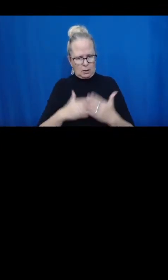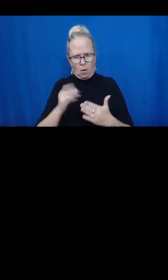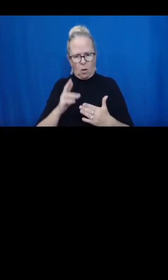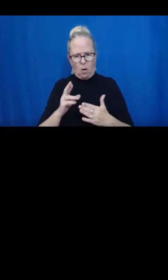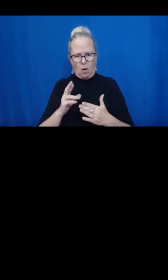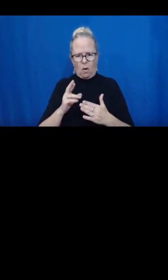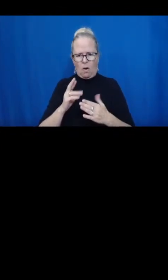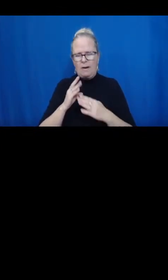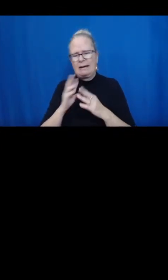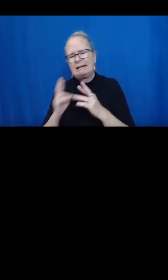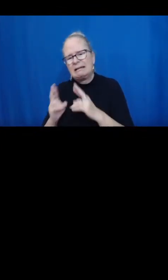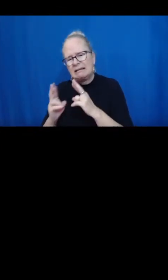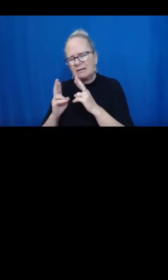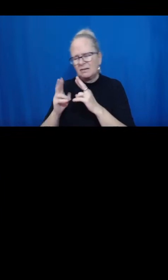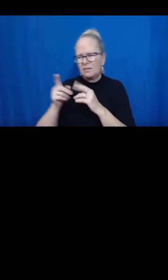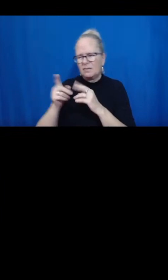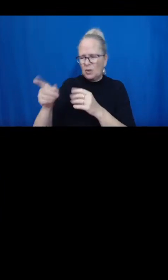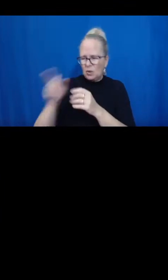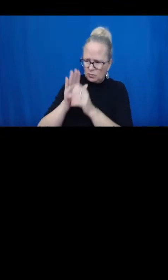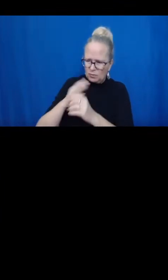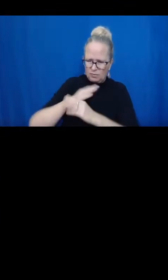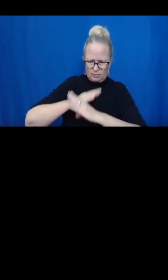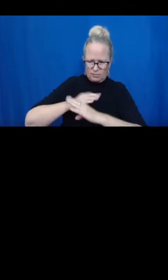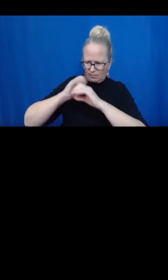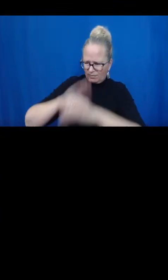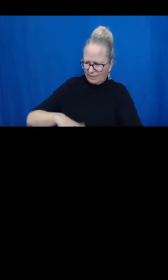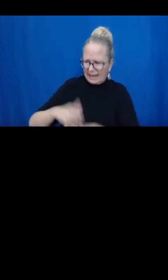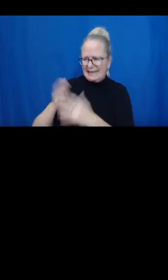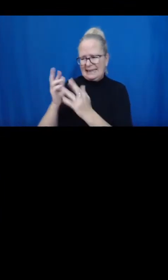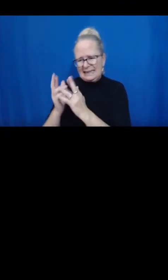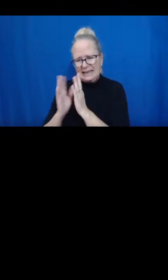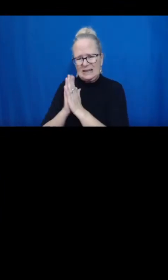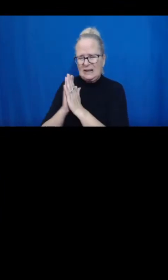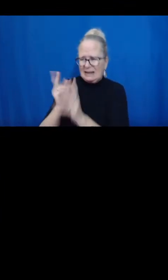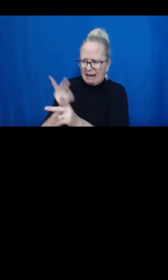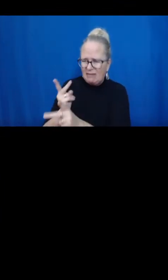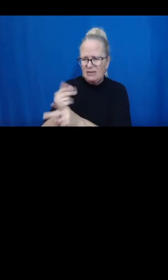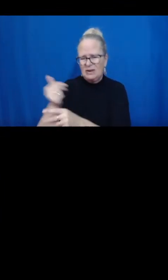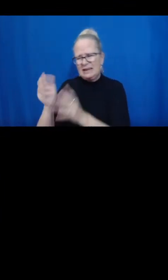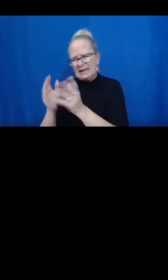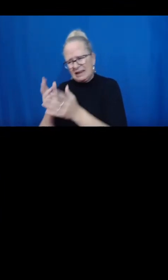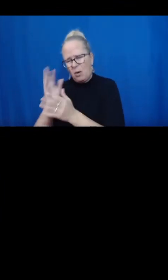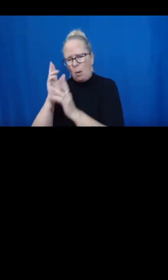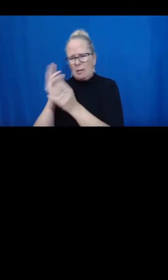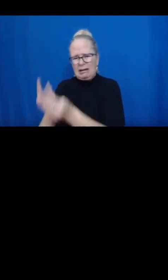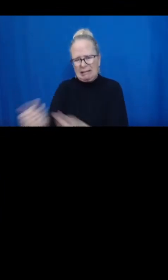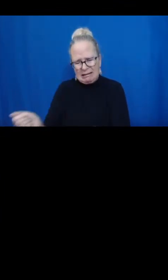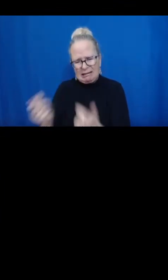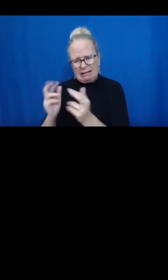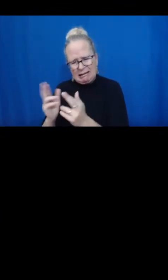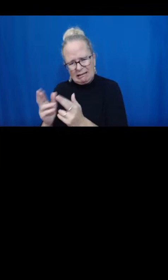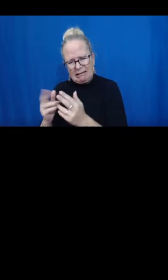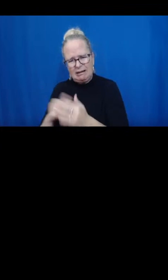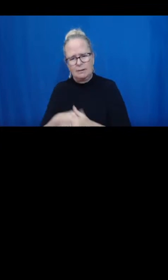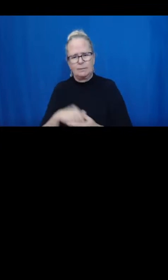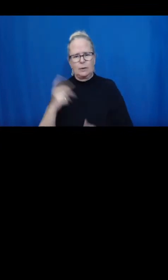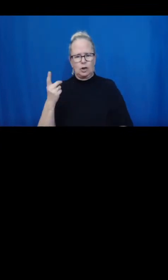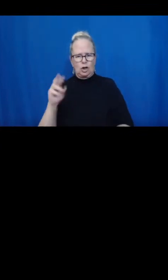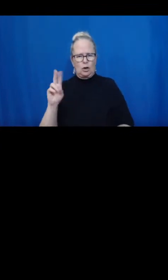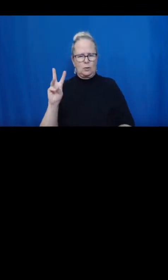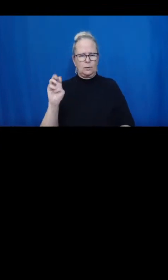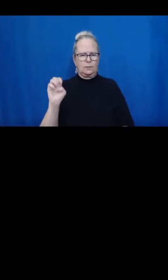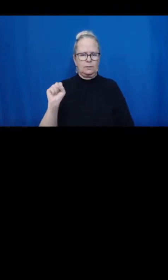just measuring antibodies. While it may be reassuring to do a blood test and see that you